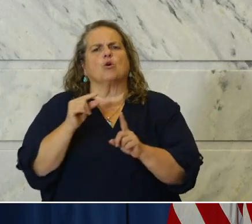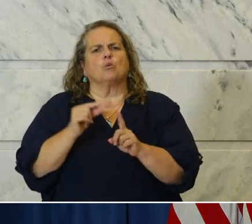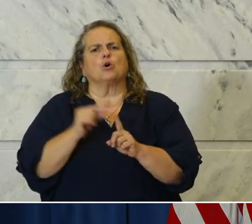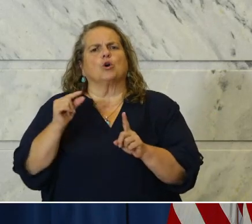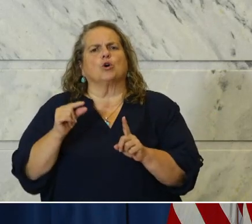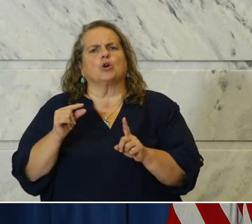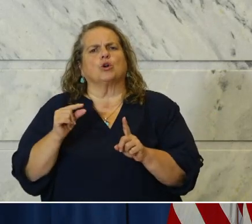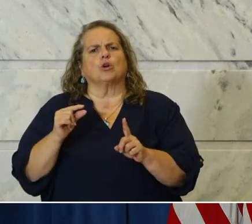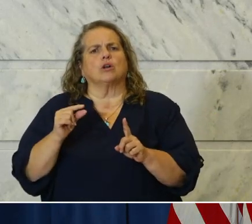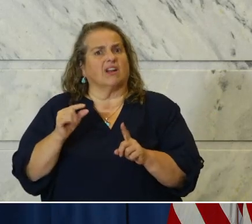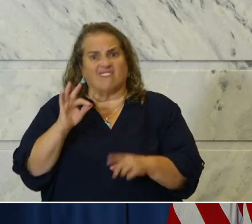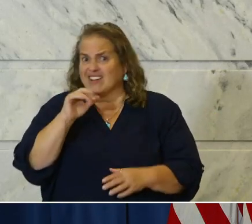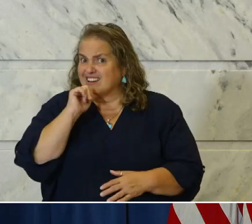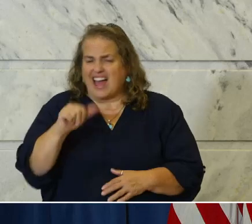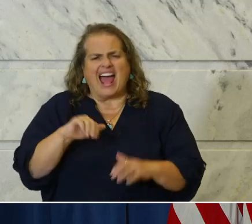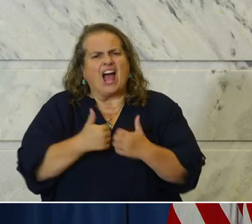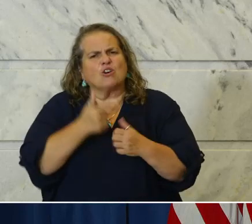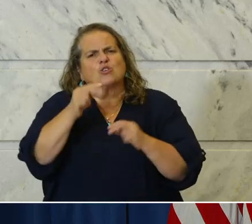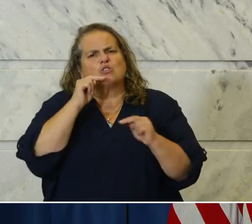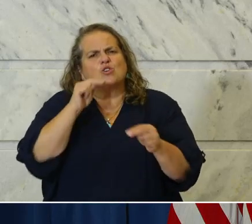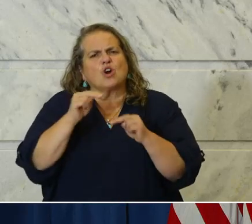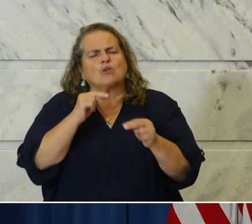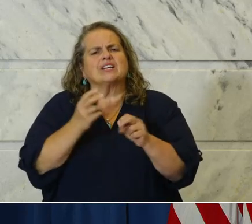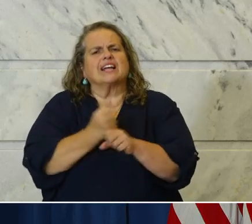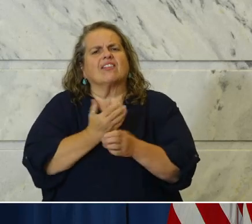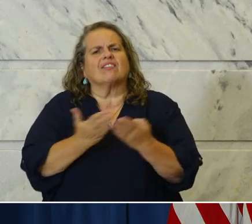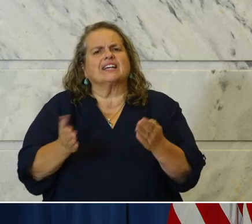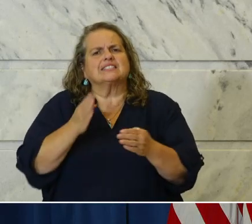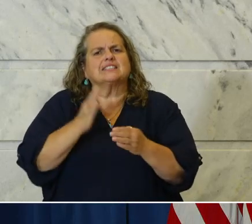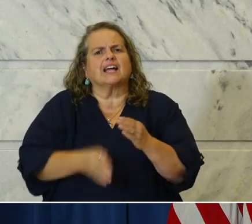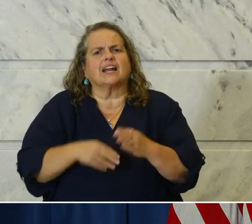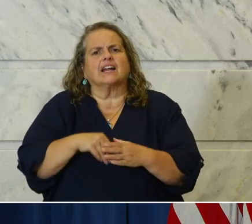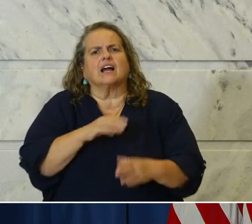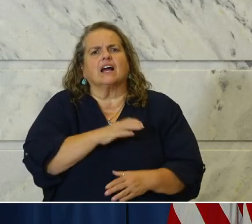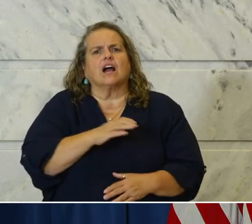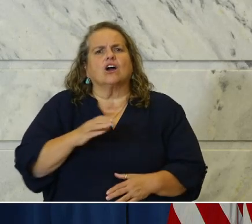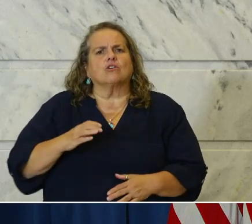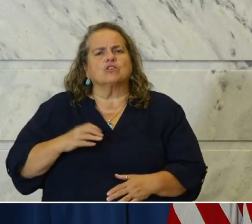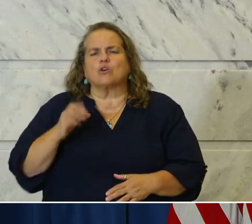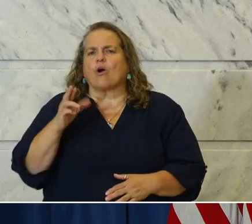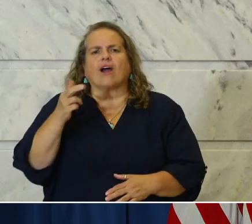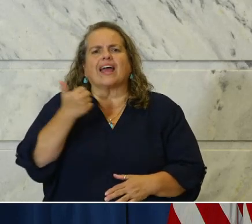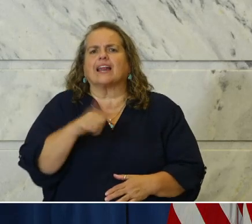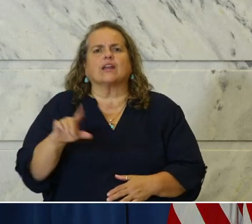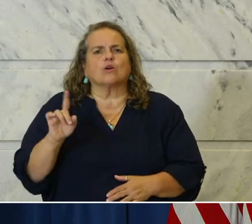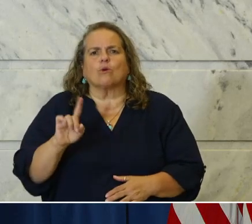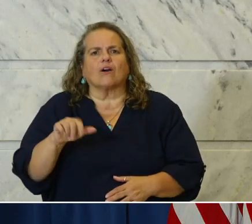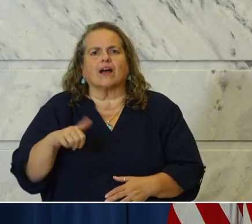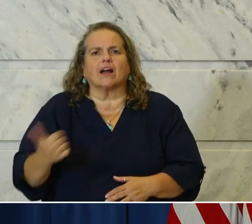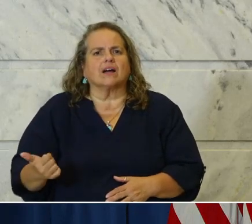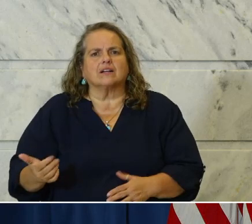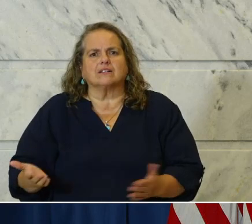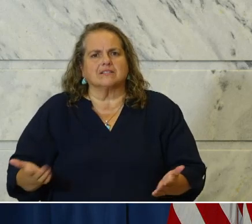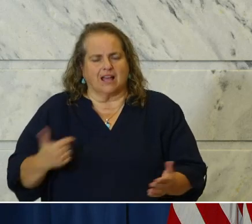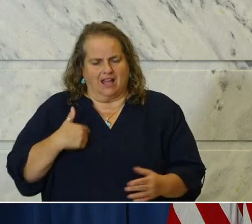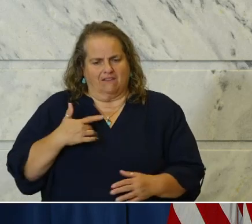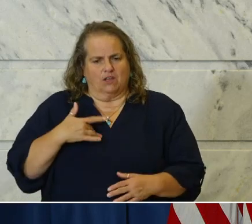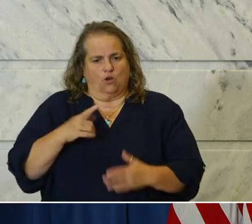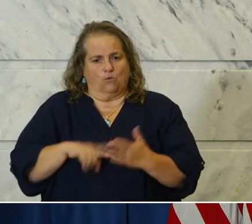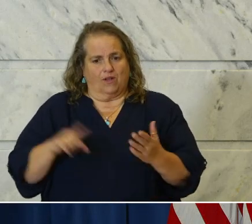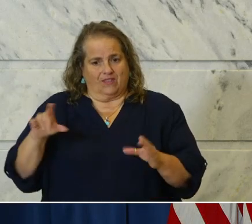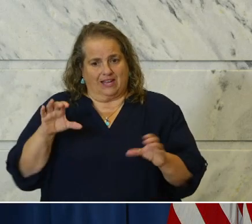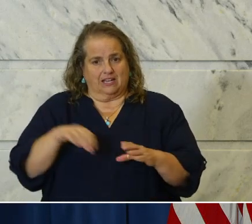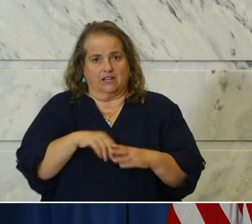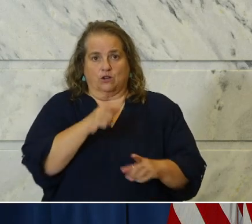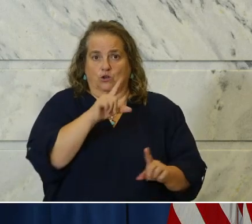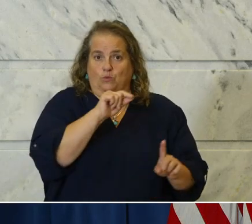how do you negotiate? How do you sit down and get things done in Congress or anywhere else? I believe what they did in